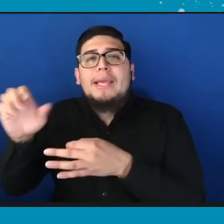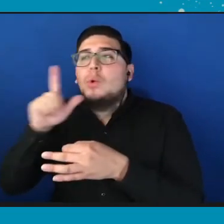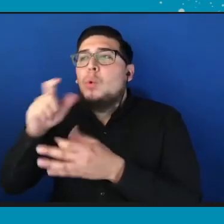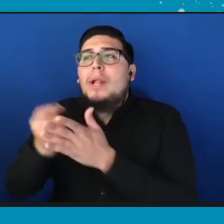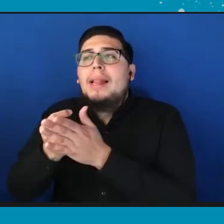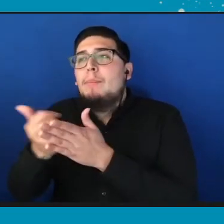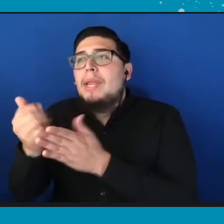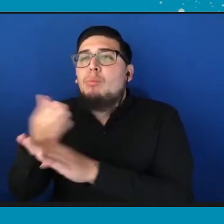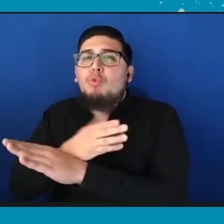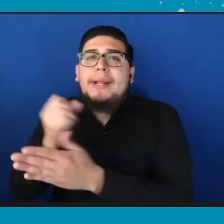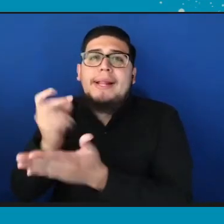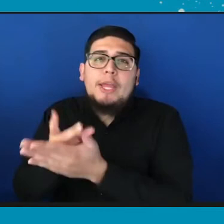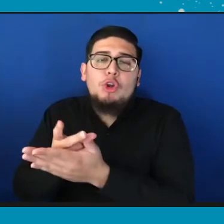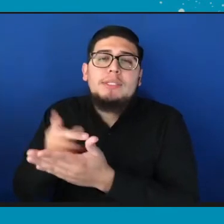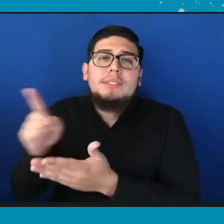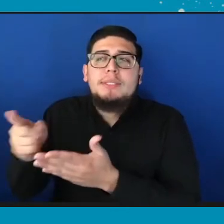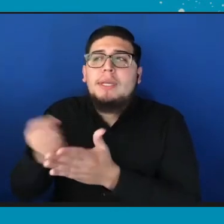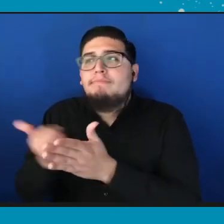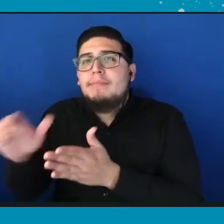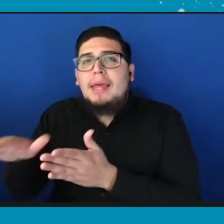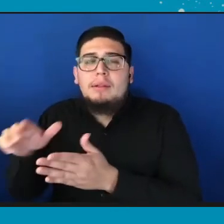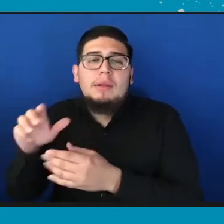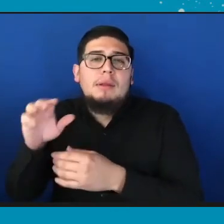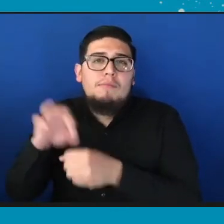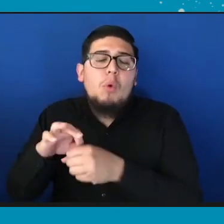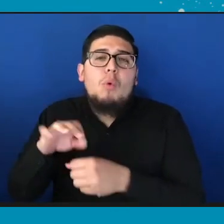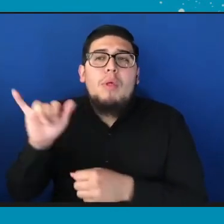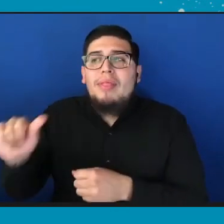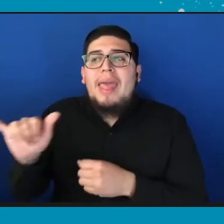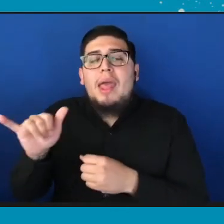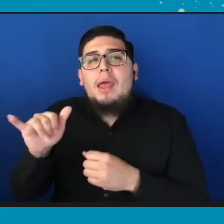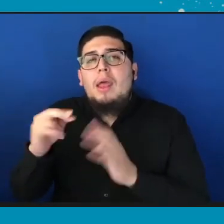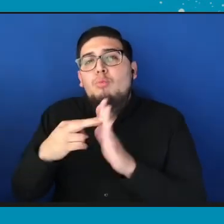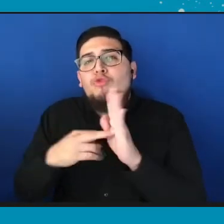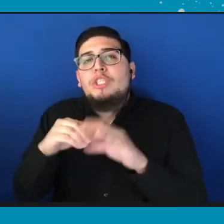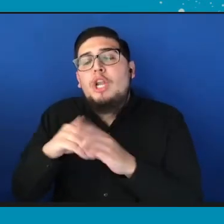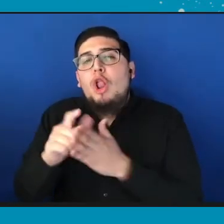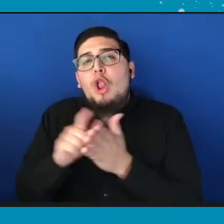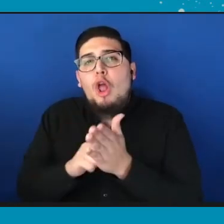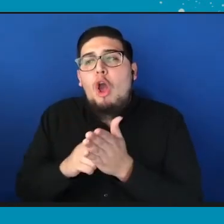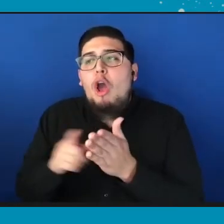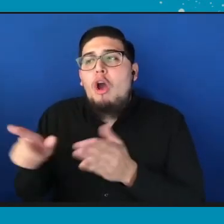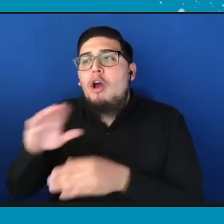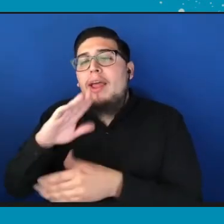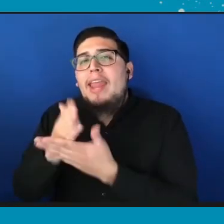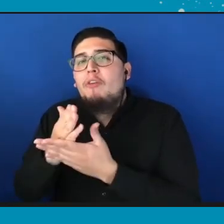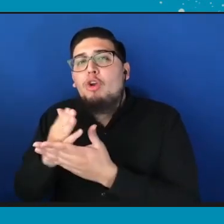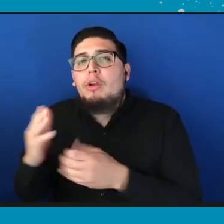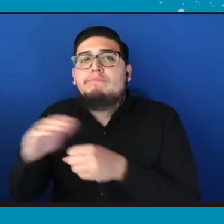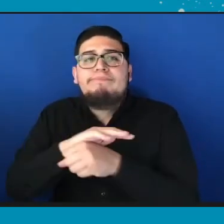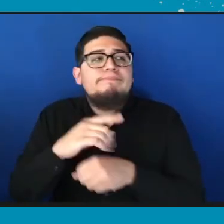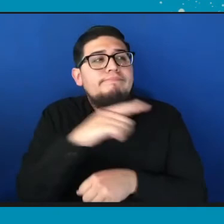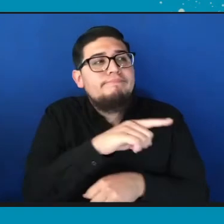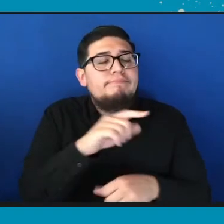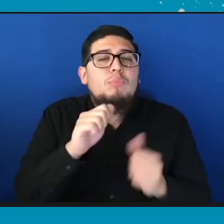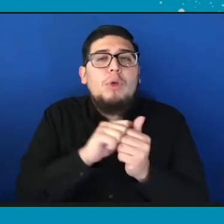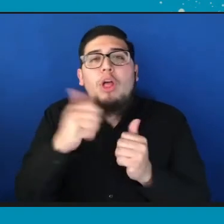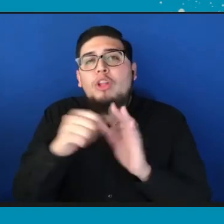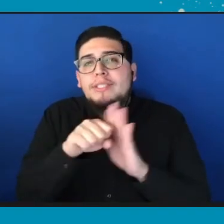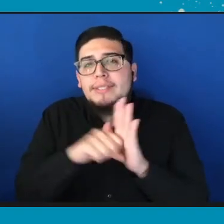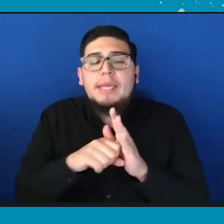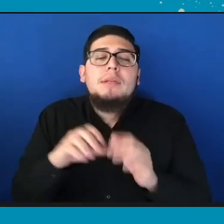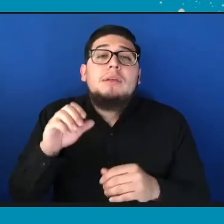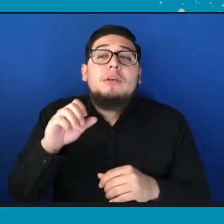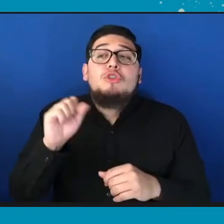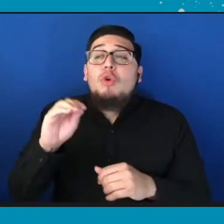Act, that provision of the law never covered Tennessee and some of the other kind of mid-South states. All that being